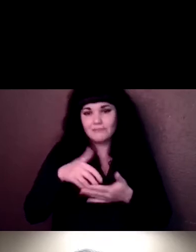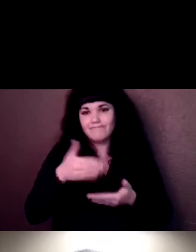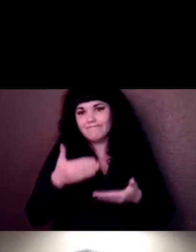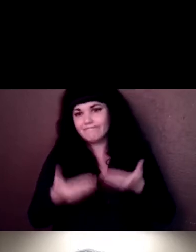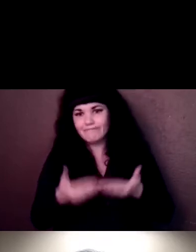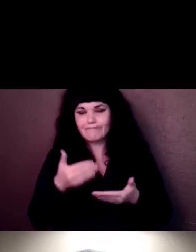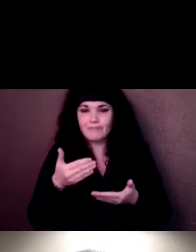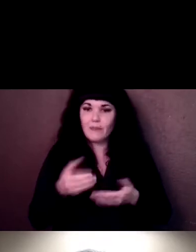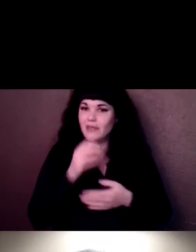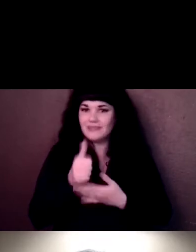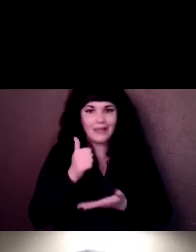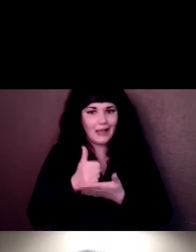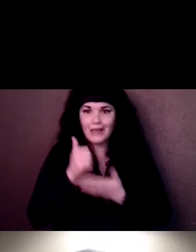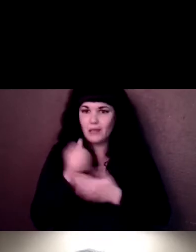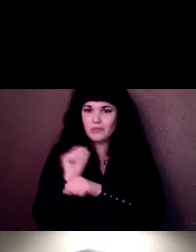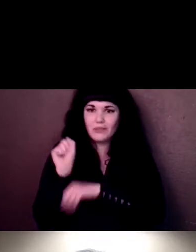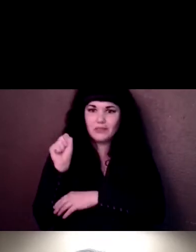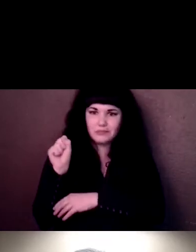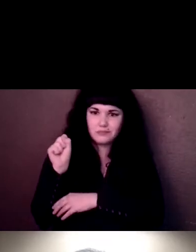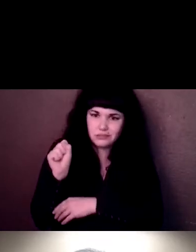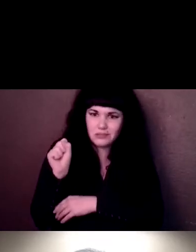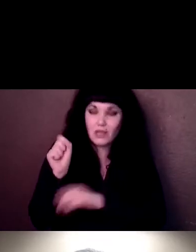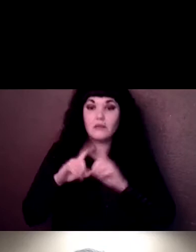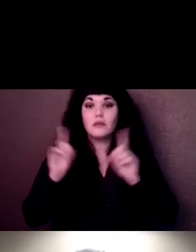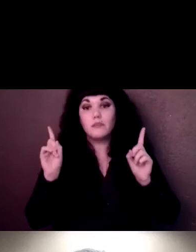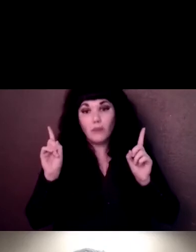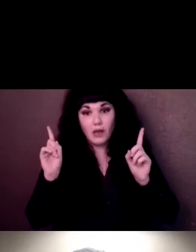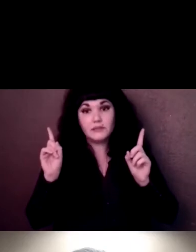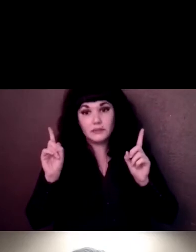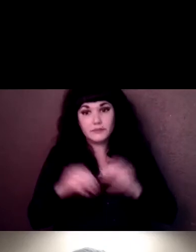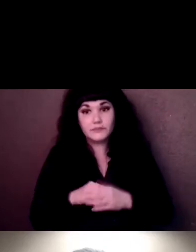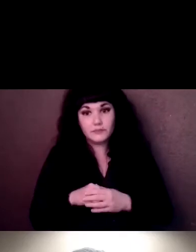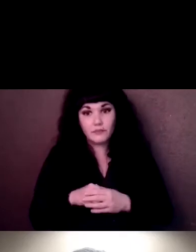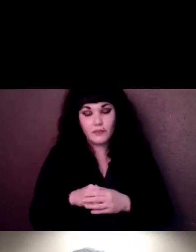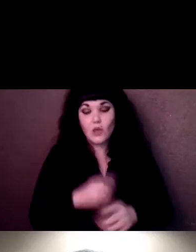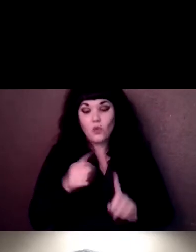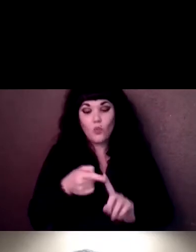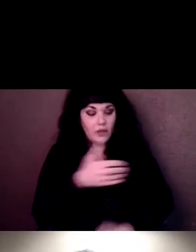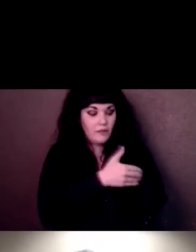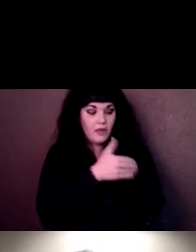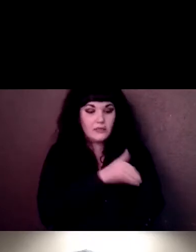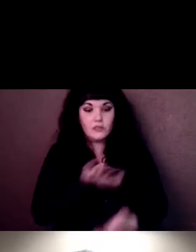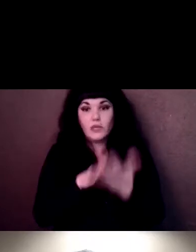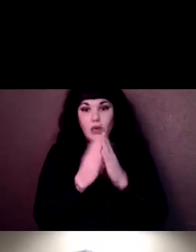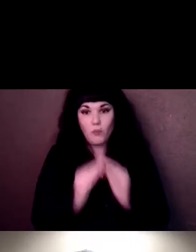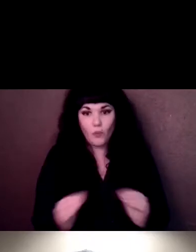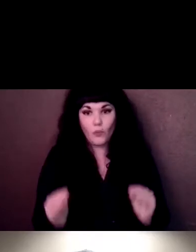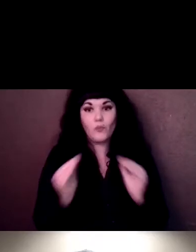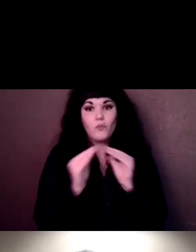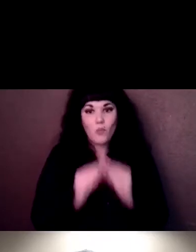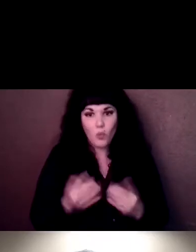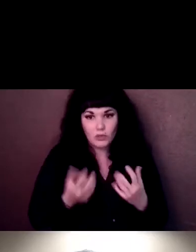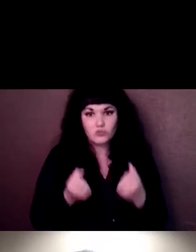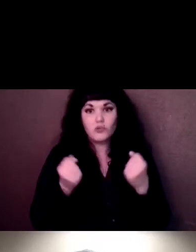perform the stability that you want early, but as these muscles become stronger, then you have